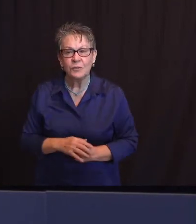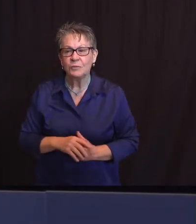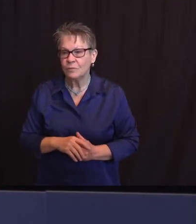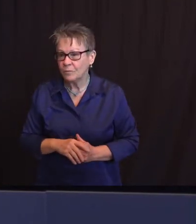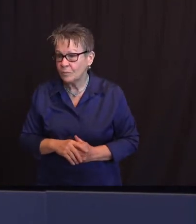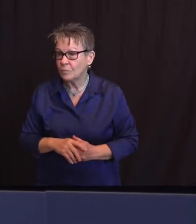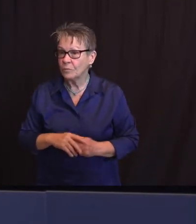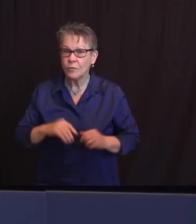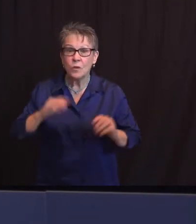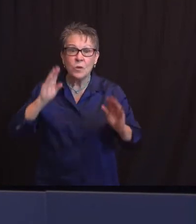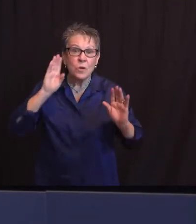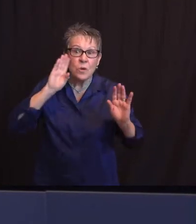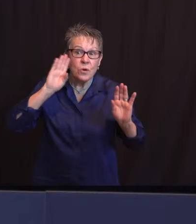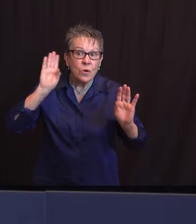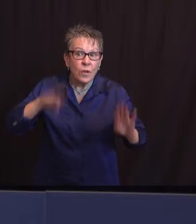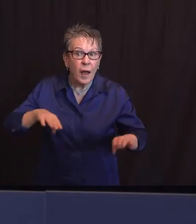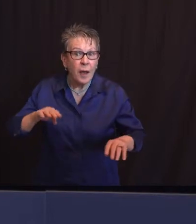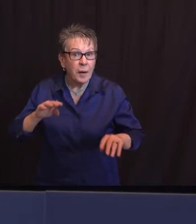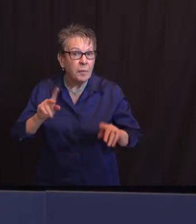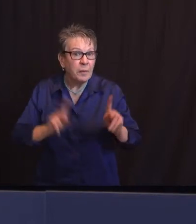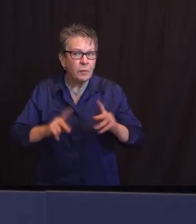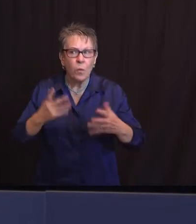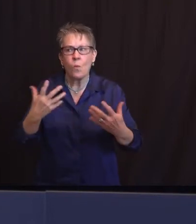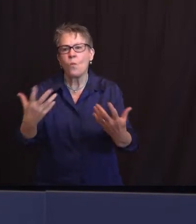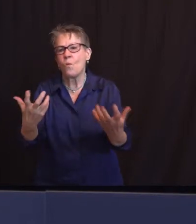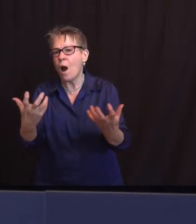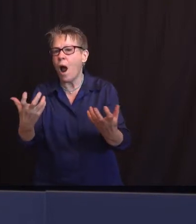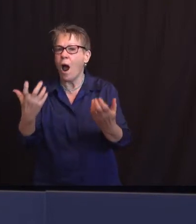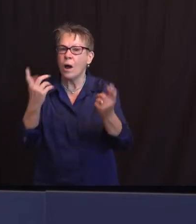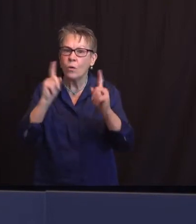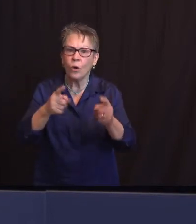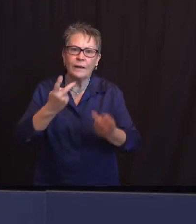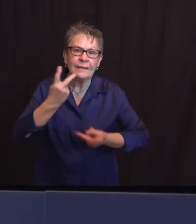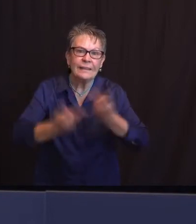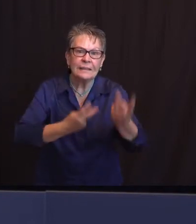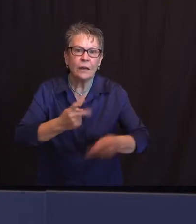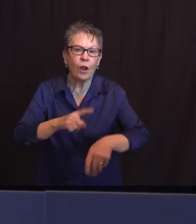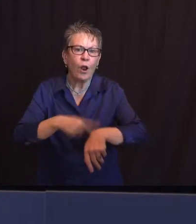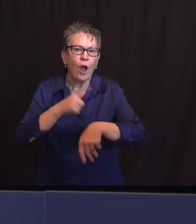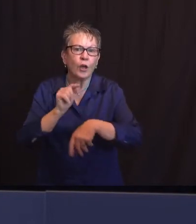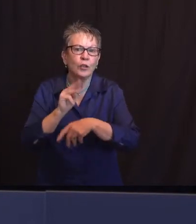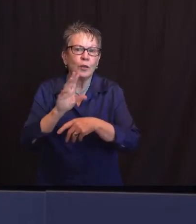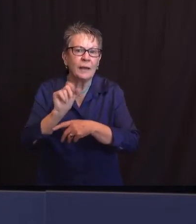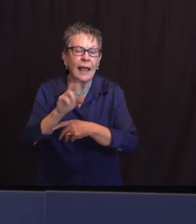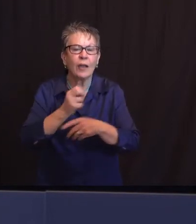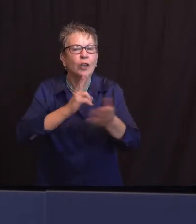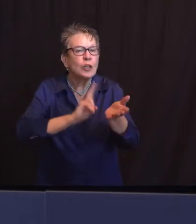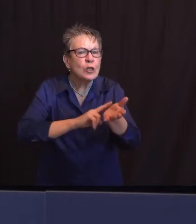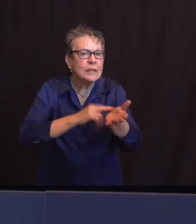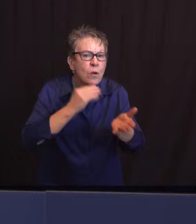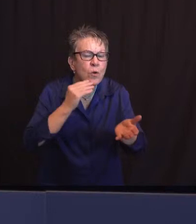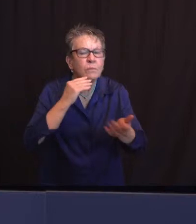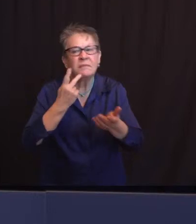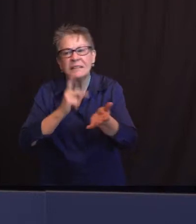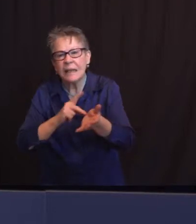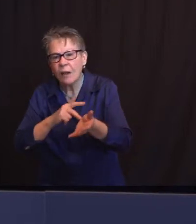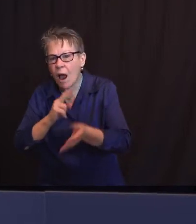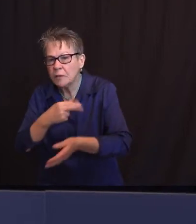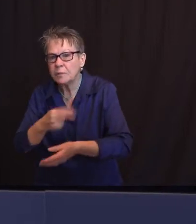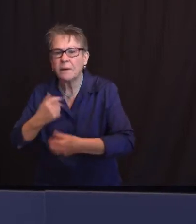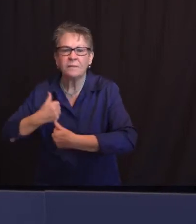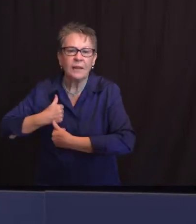are to visit loved ones who reside in long-term care and congregate facilities. With increasing numbers of long-term care